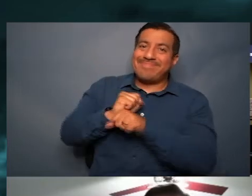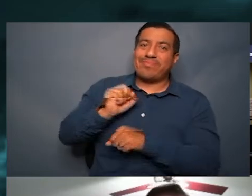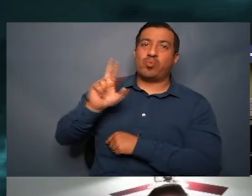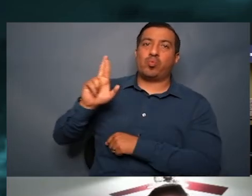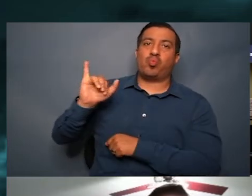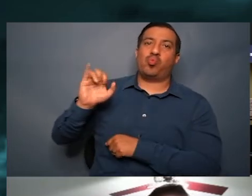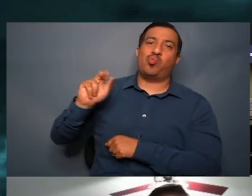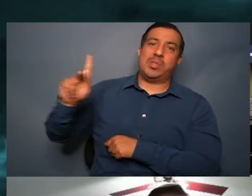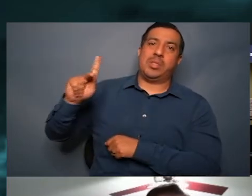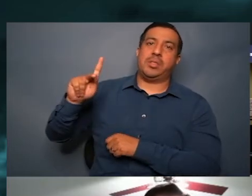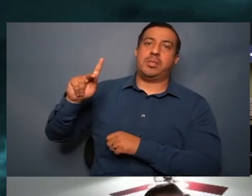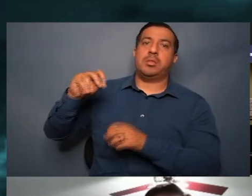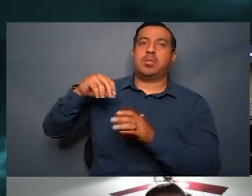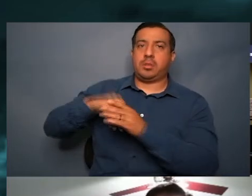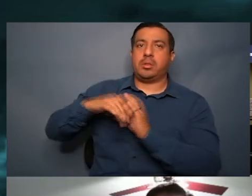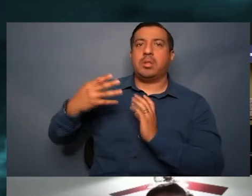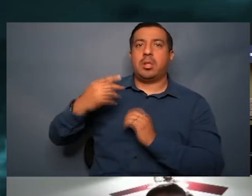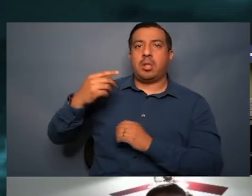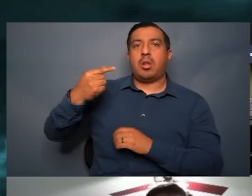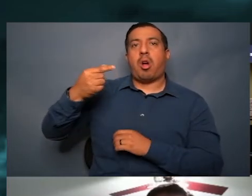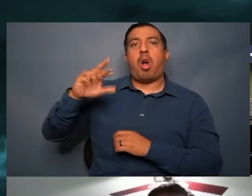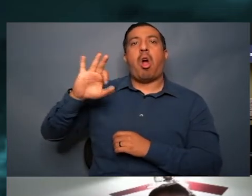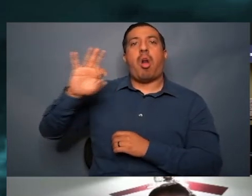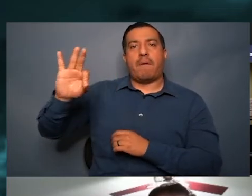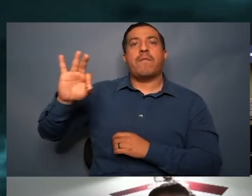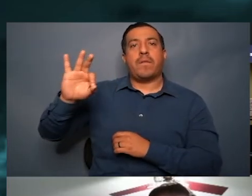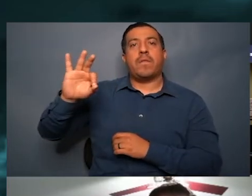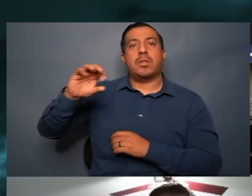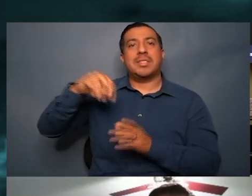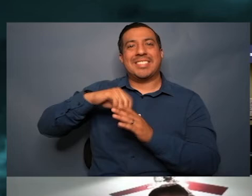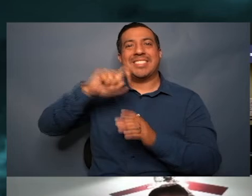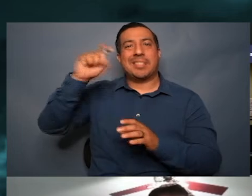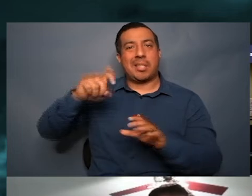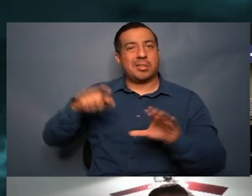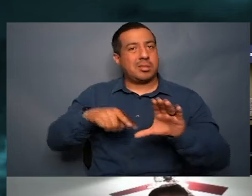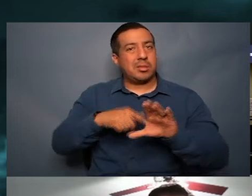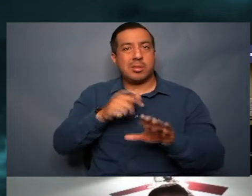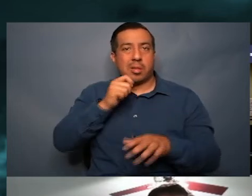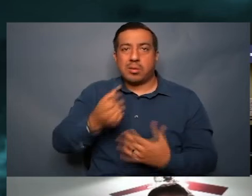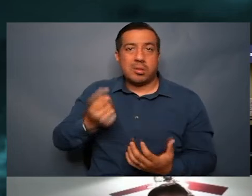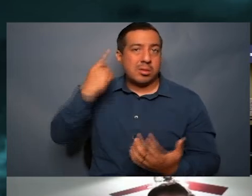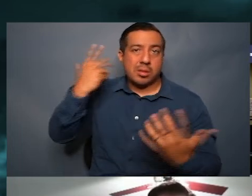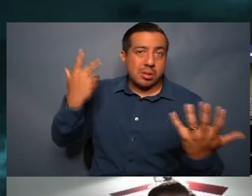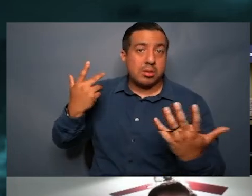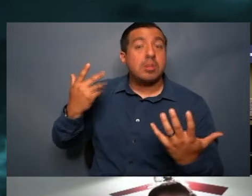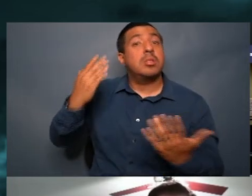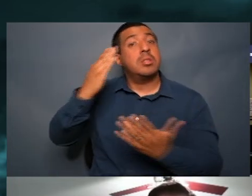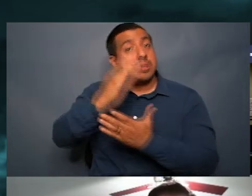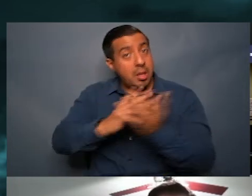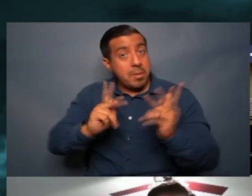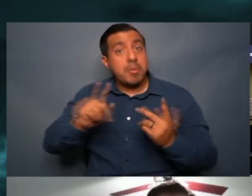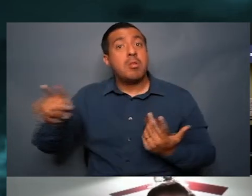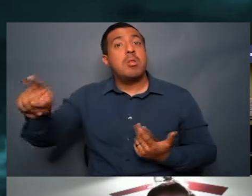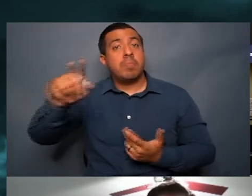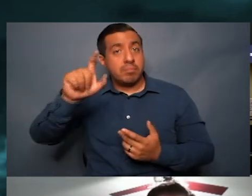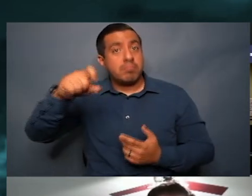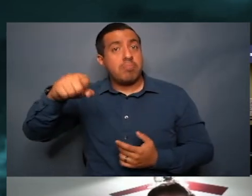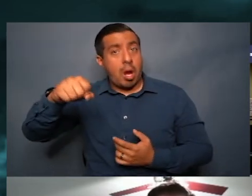on the Gulf Coast of Texas. So yes, there are many lessons that people did learn.